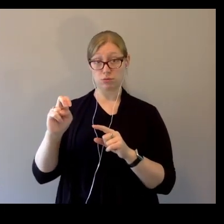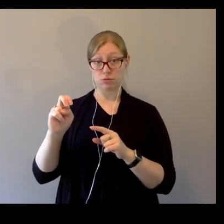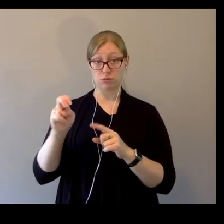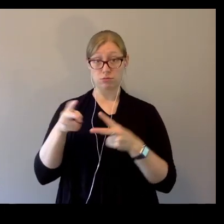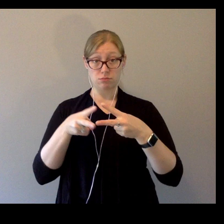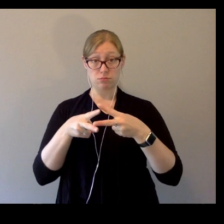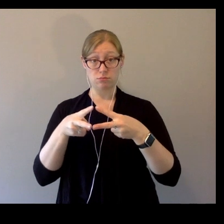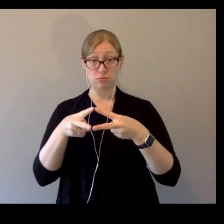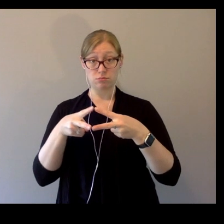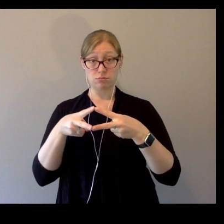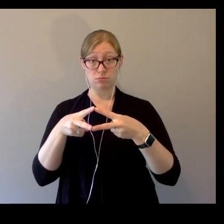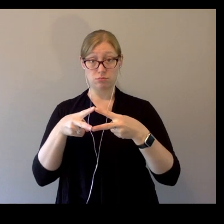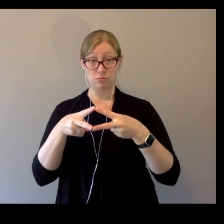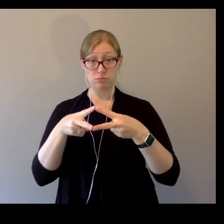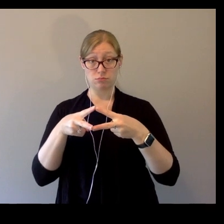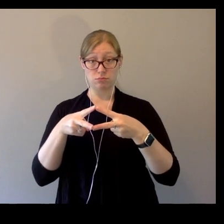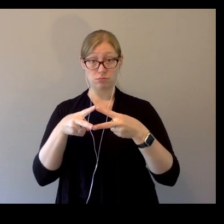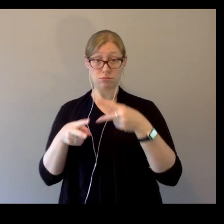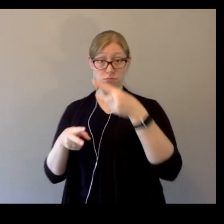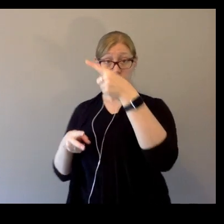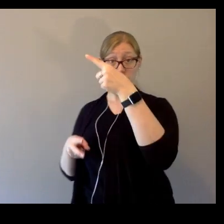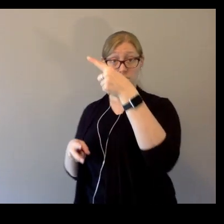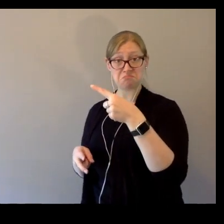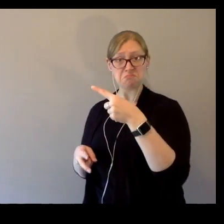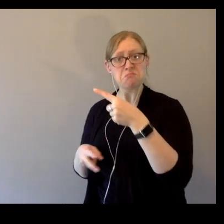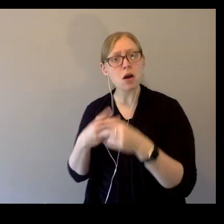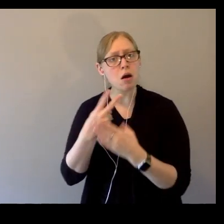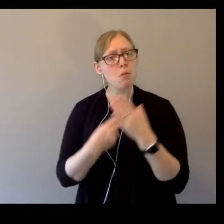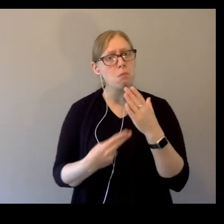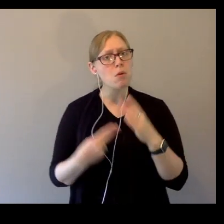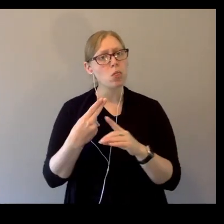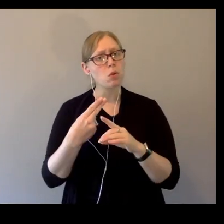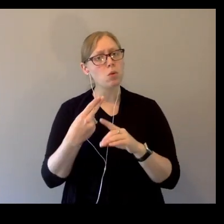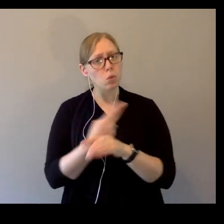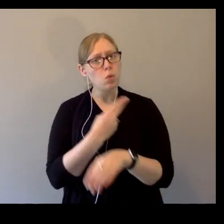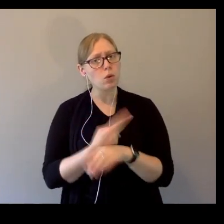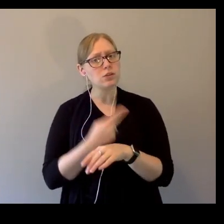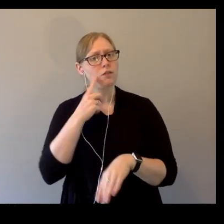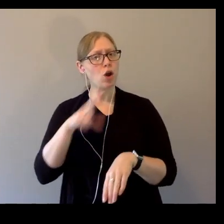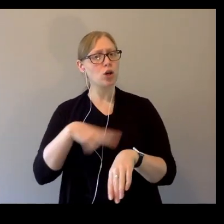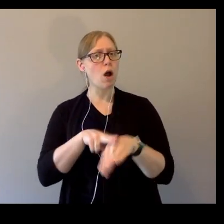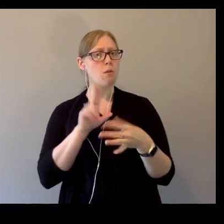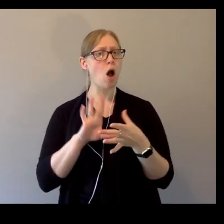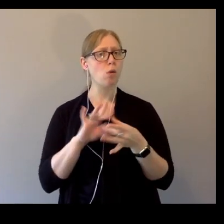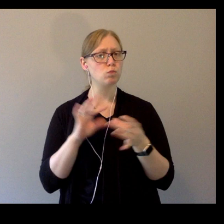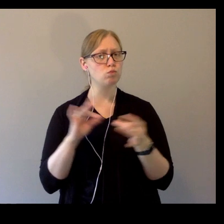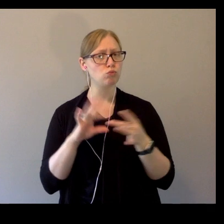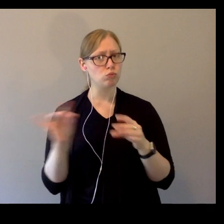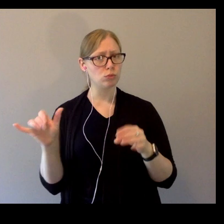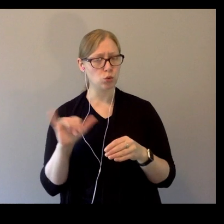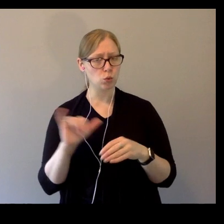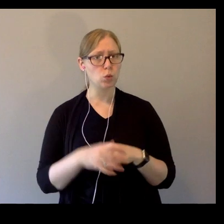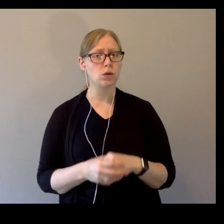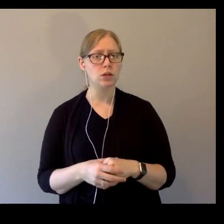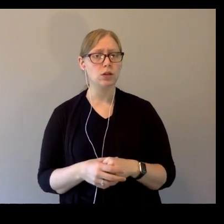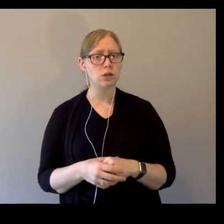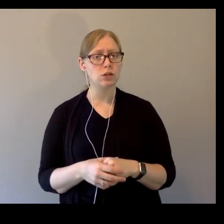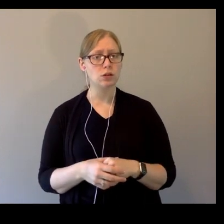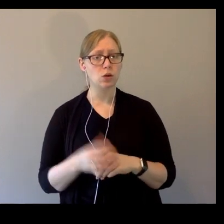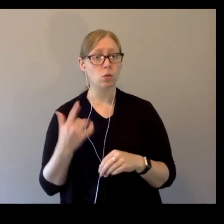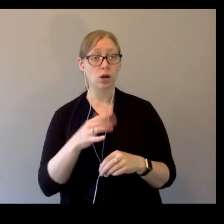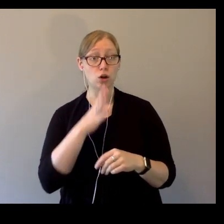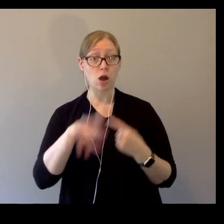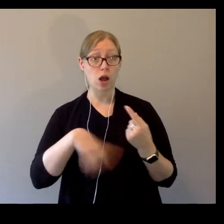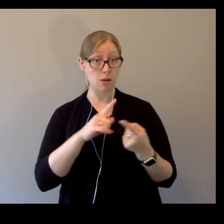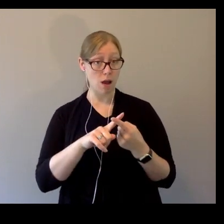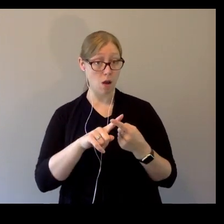Now, these are both words that are used in normal language, and we're going to